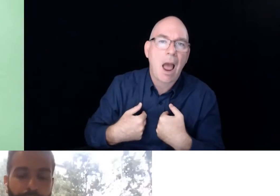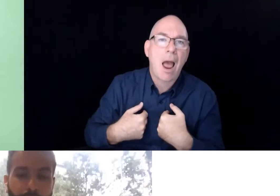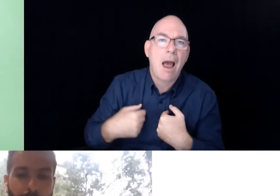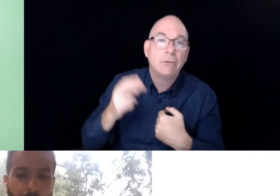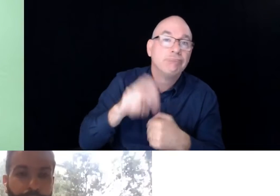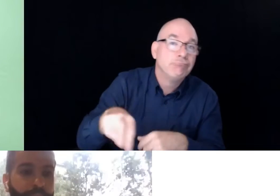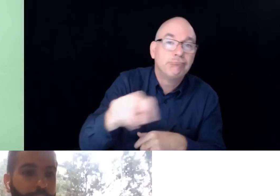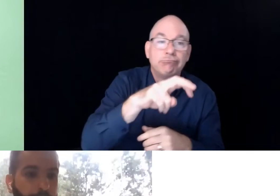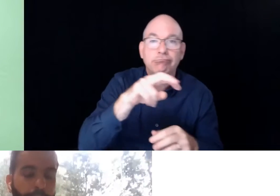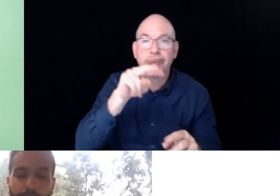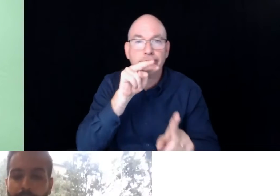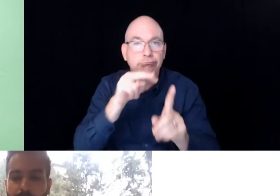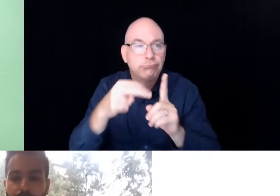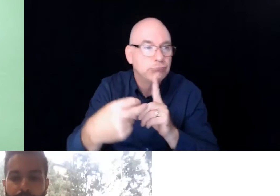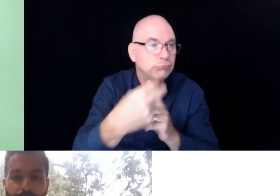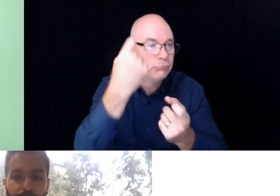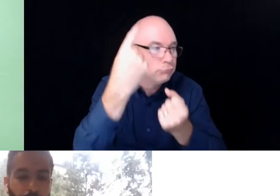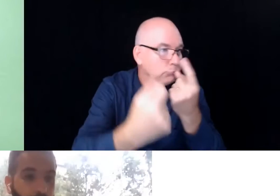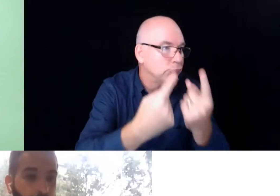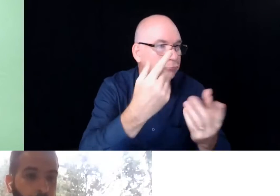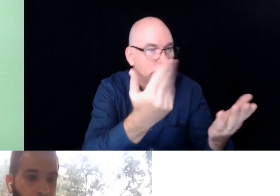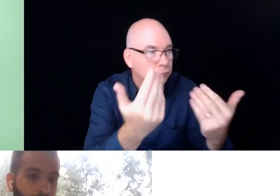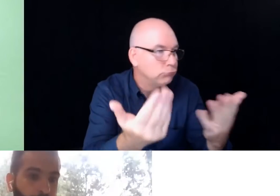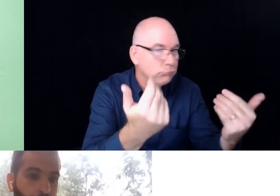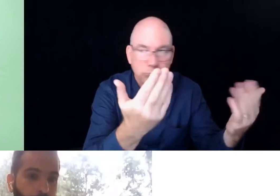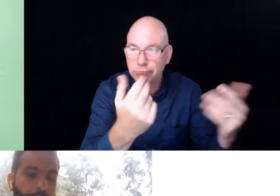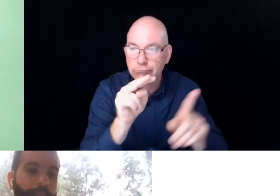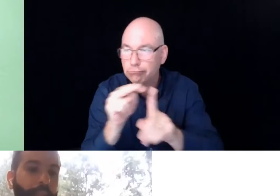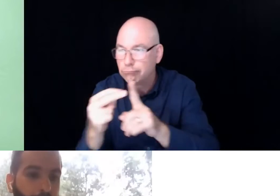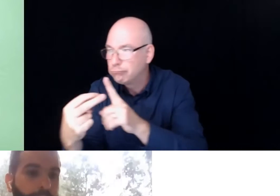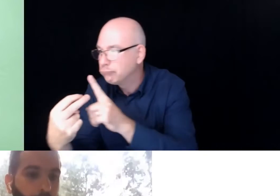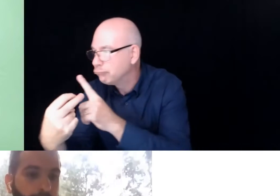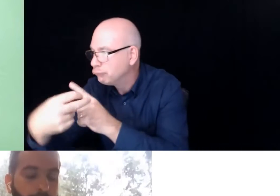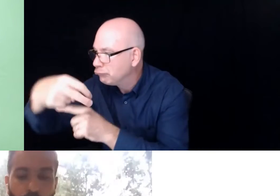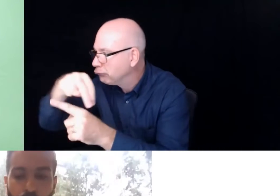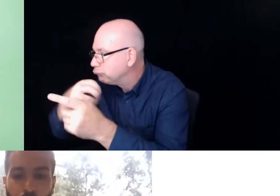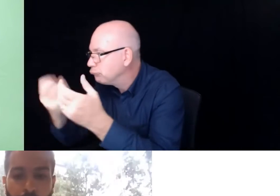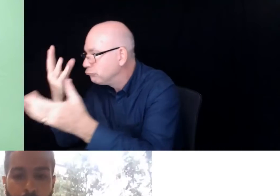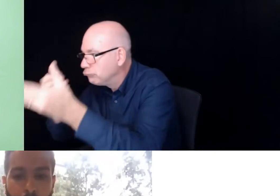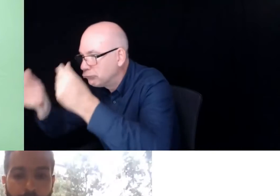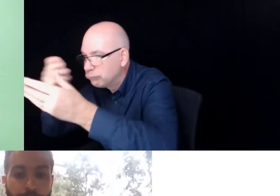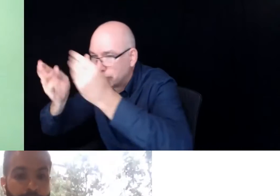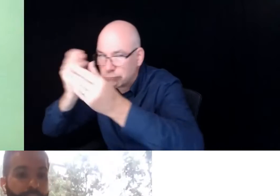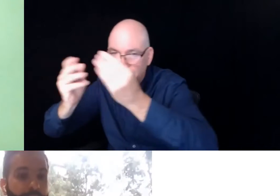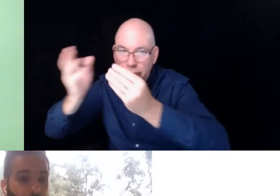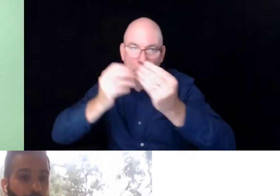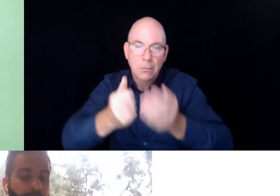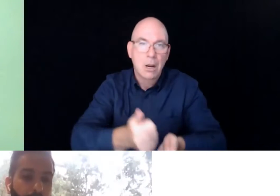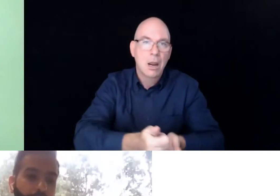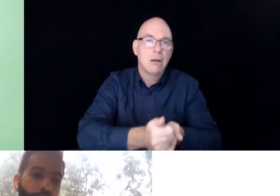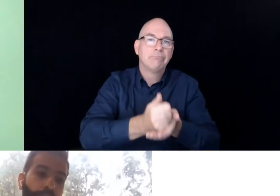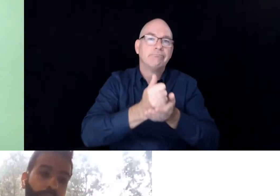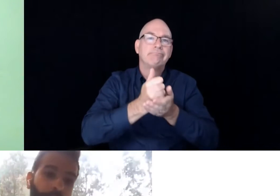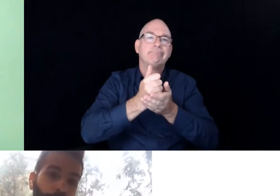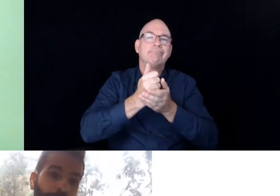understanding from different people, hearing from different points of view, it helped me a lot like to reach this